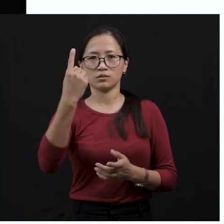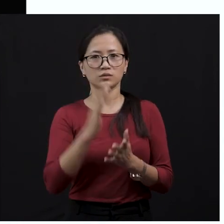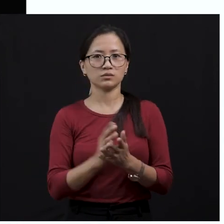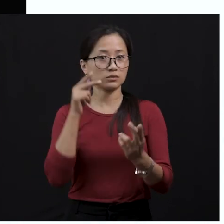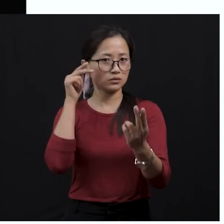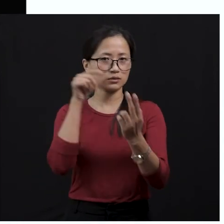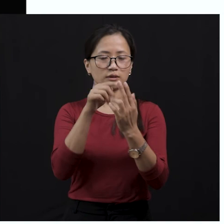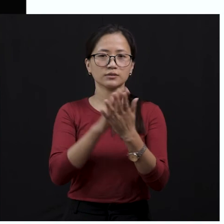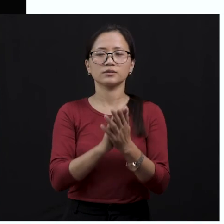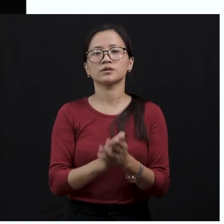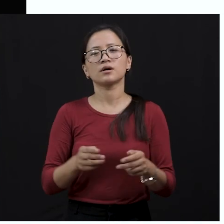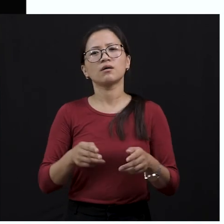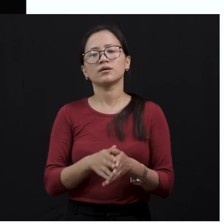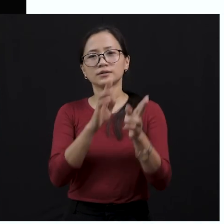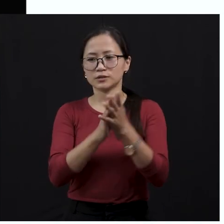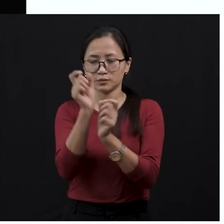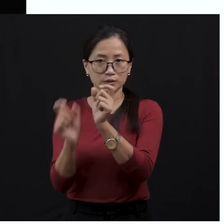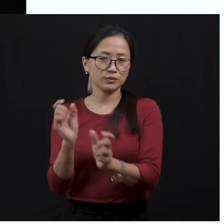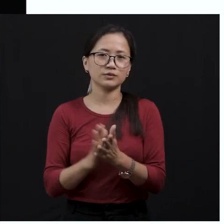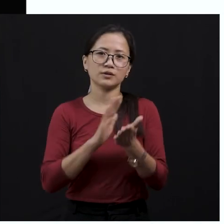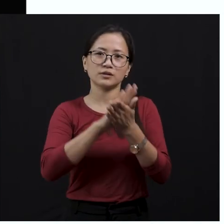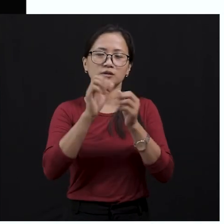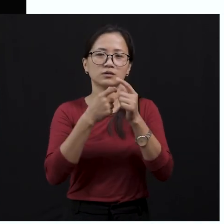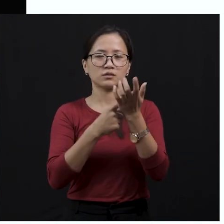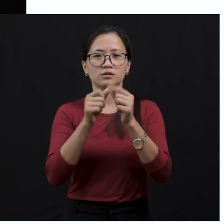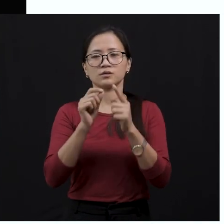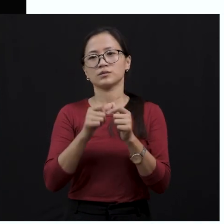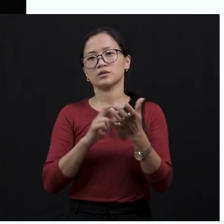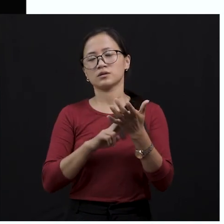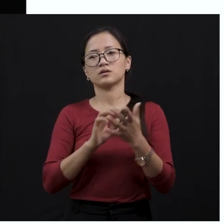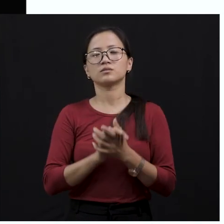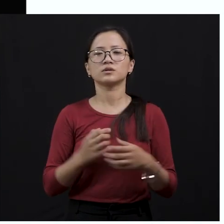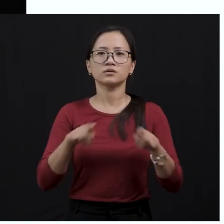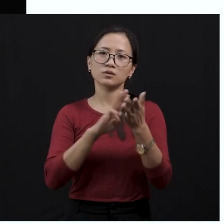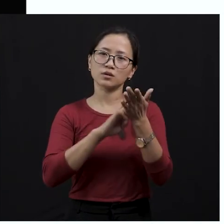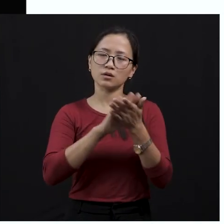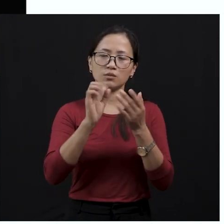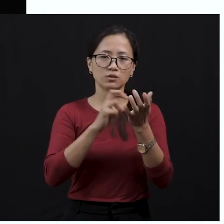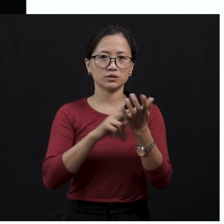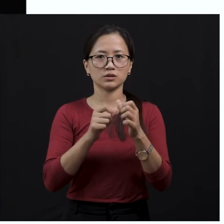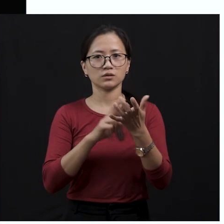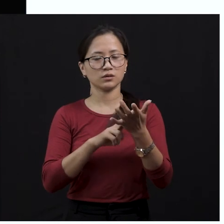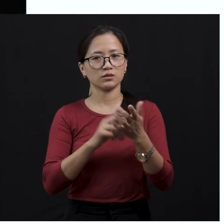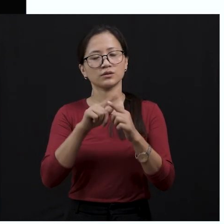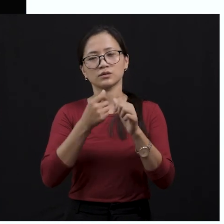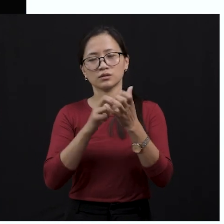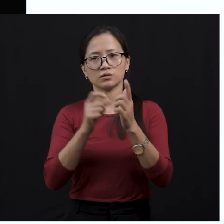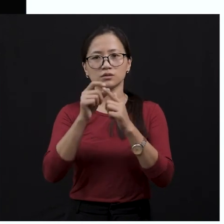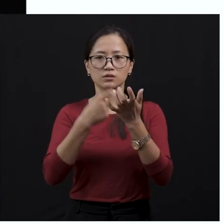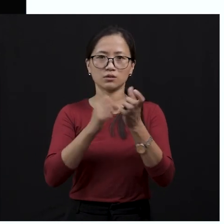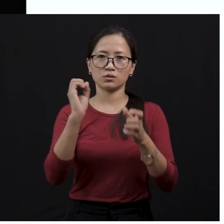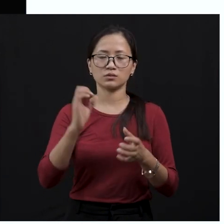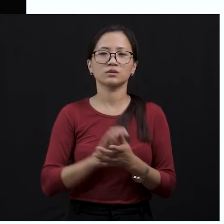who attacked the people of this Harappa and Mohenjo-daro, and that is why the people were killed. And so now there are